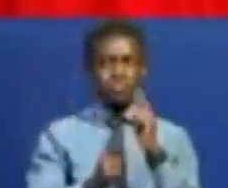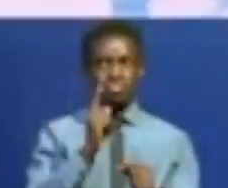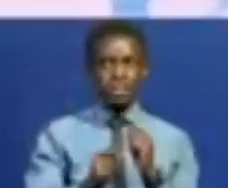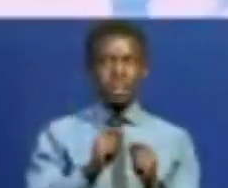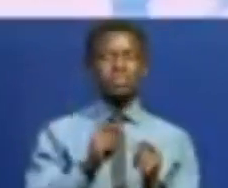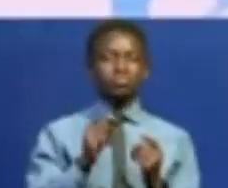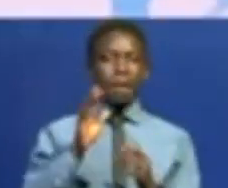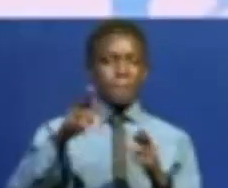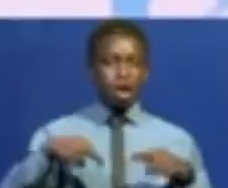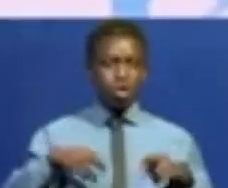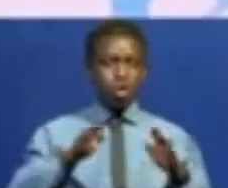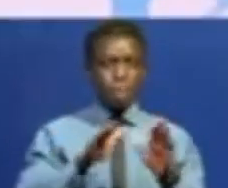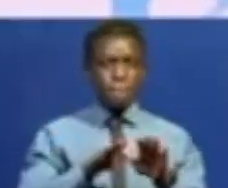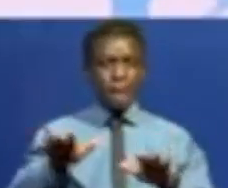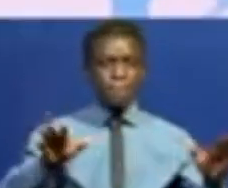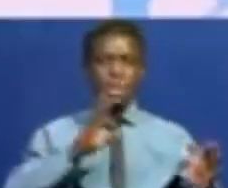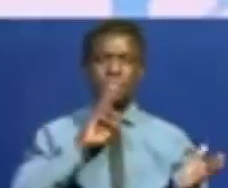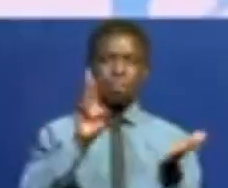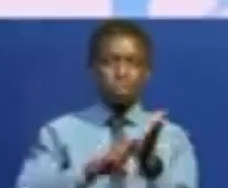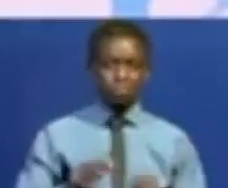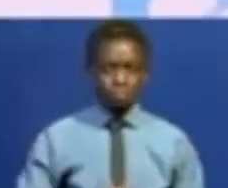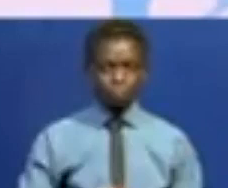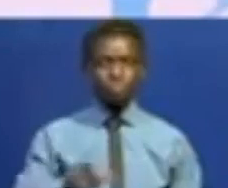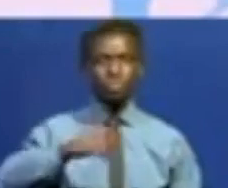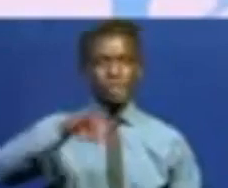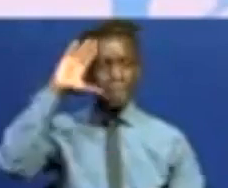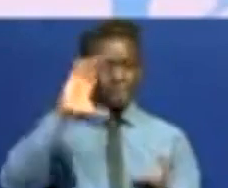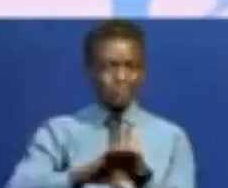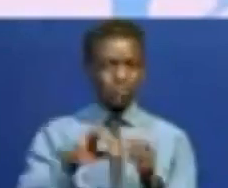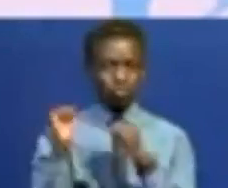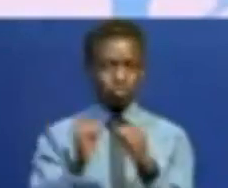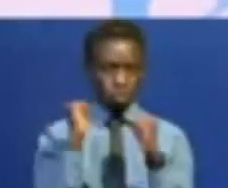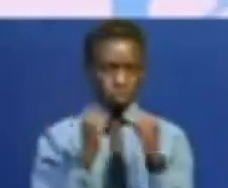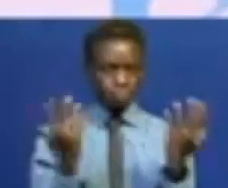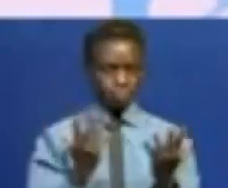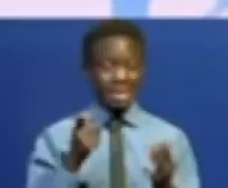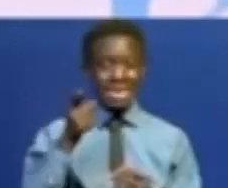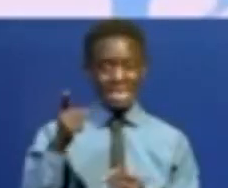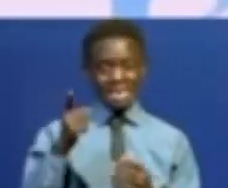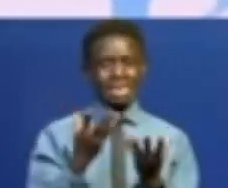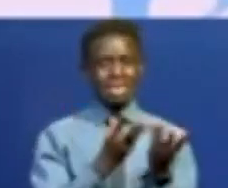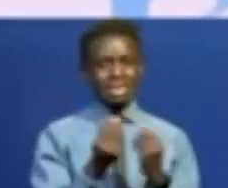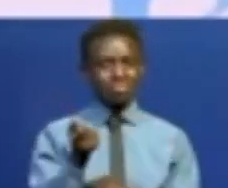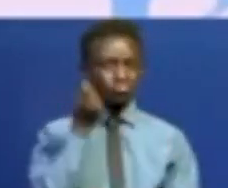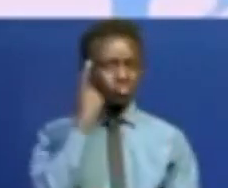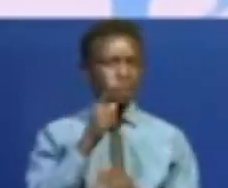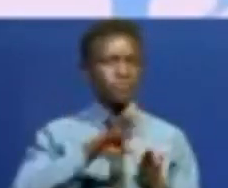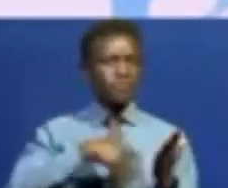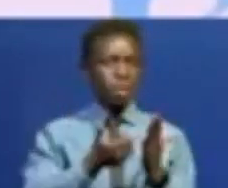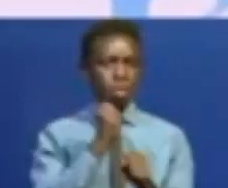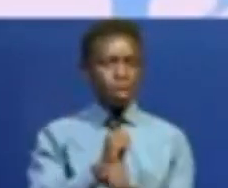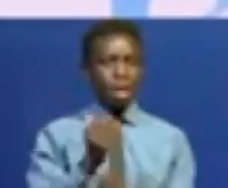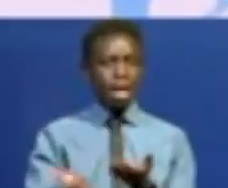Report. We firmly believe that this comprehensive framework will transform